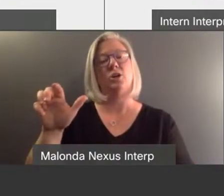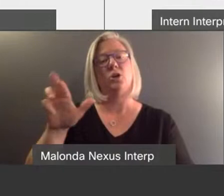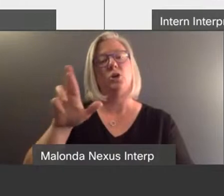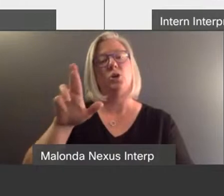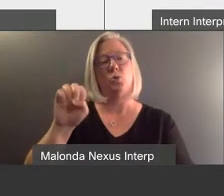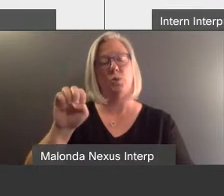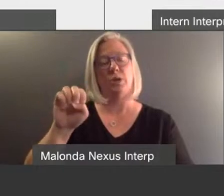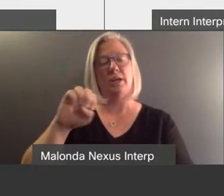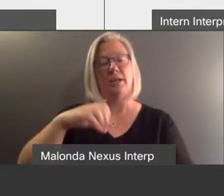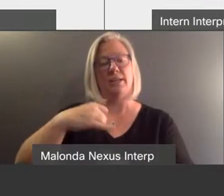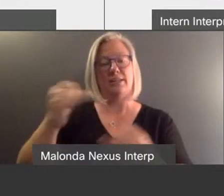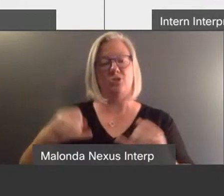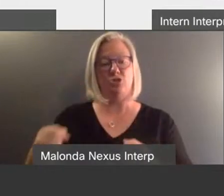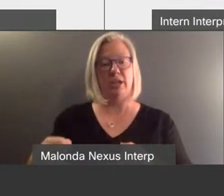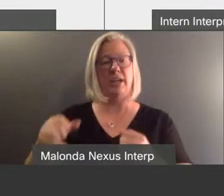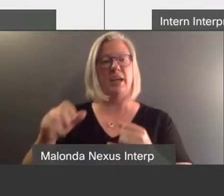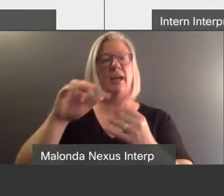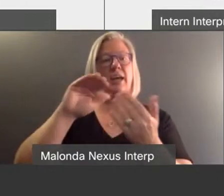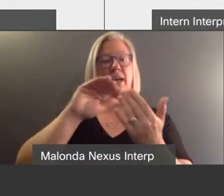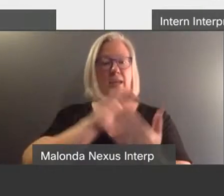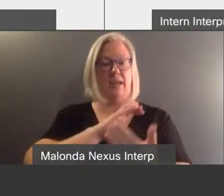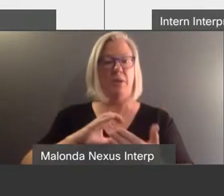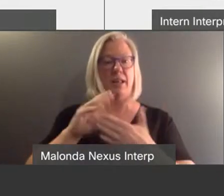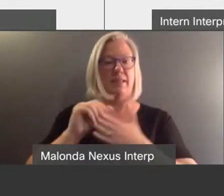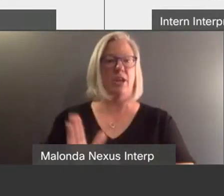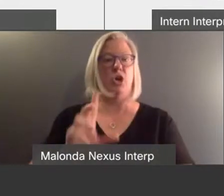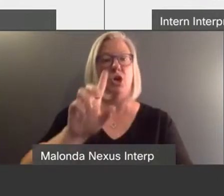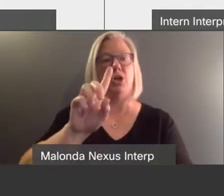Committee, Senate Minority Leader Diana Sykes.